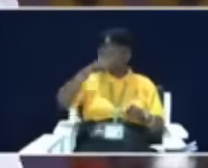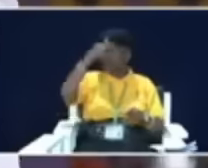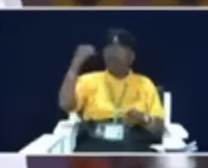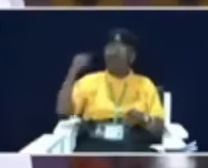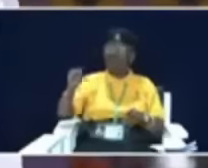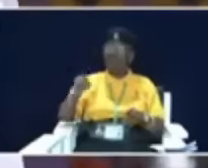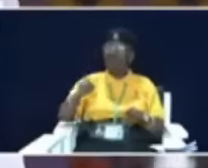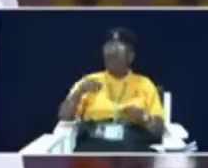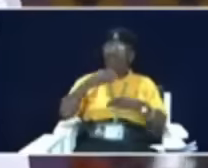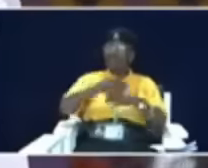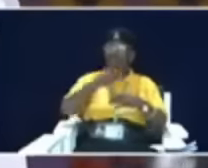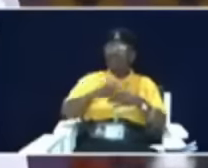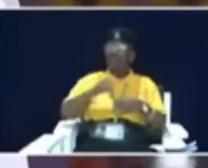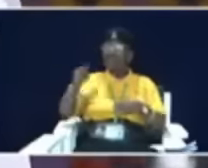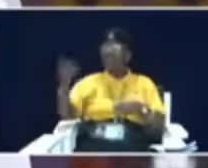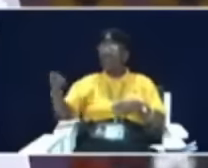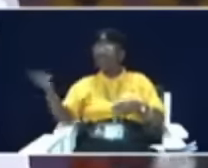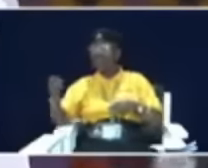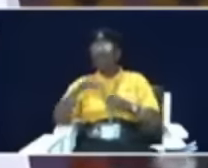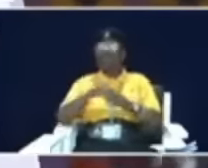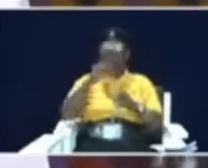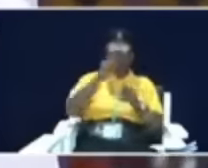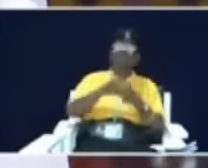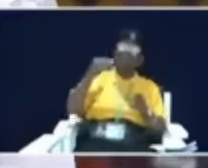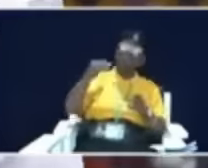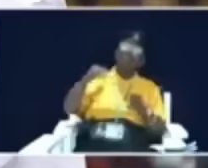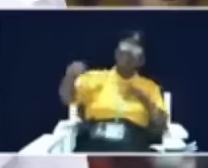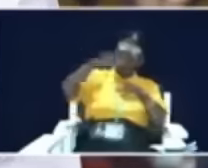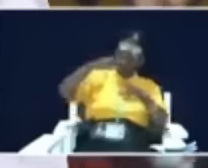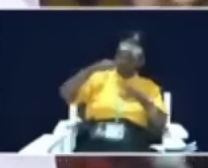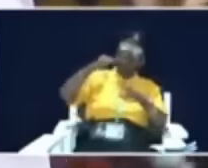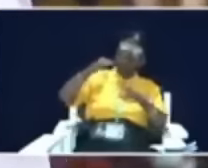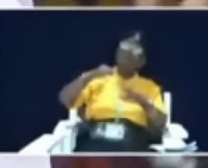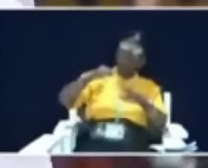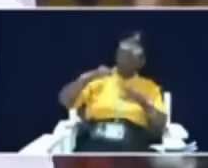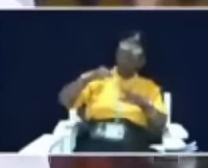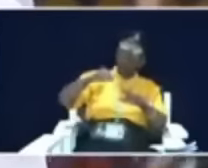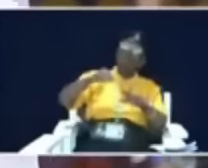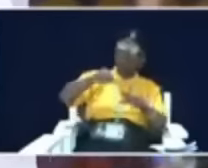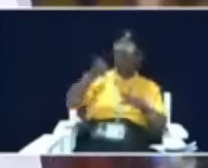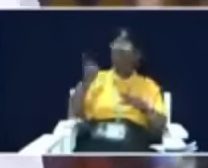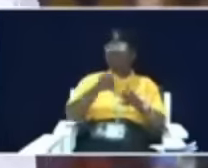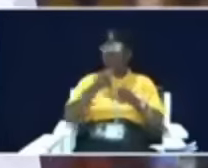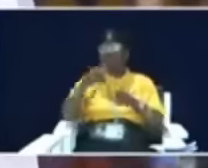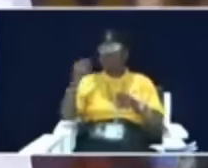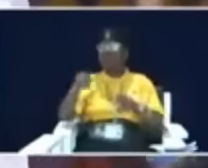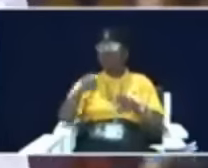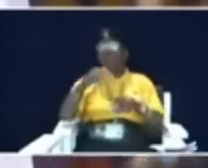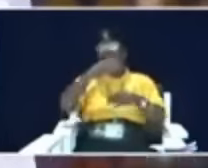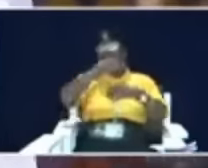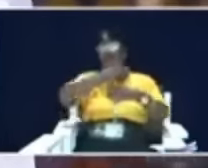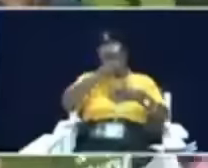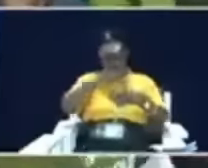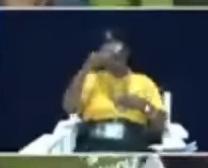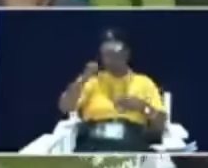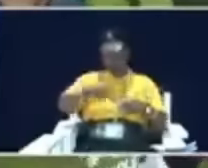In the name that's above every other name, the wall of pride in your life will fall